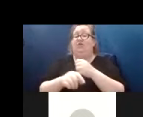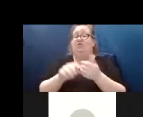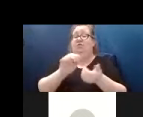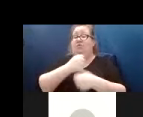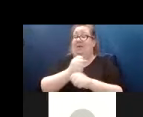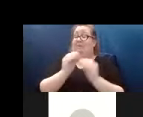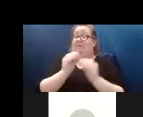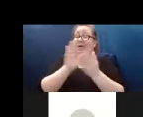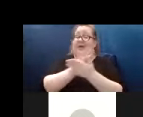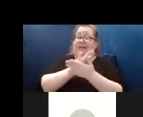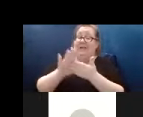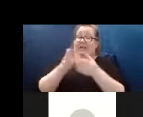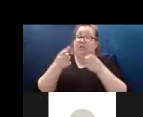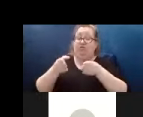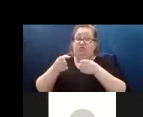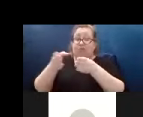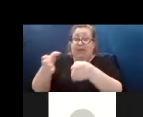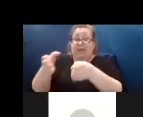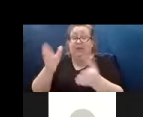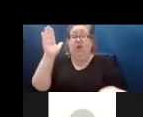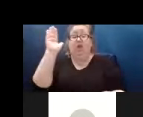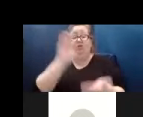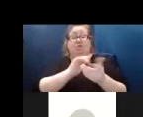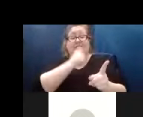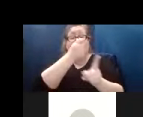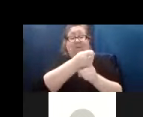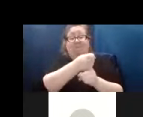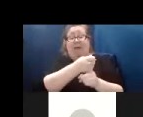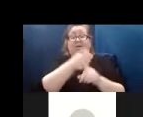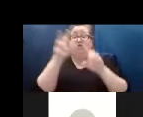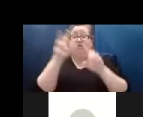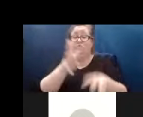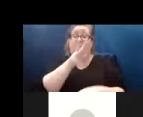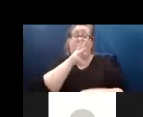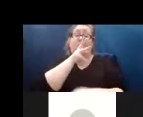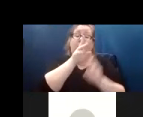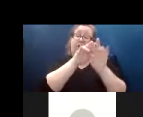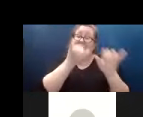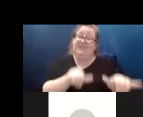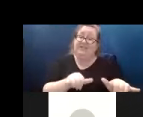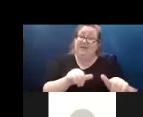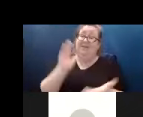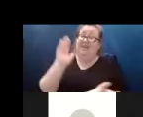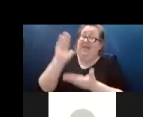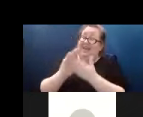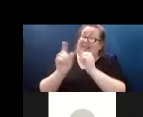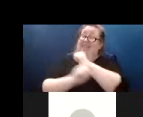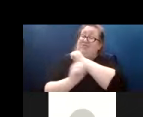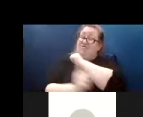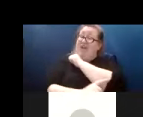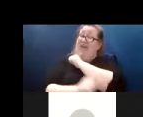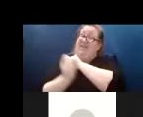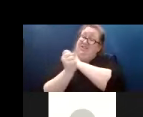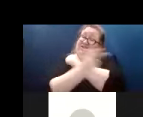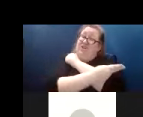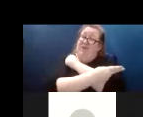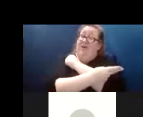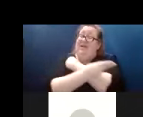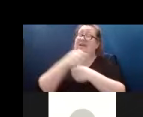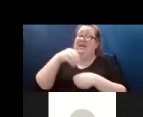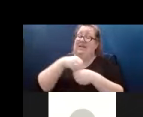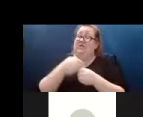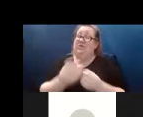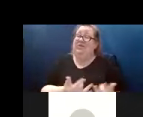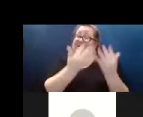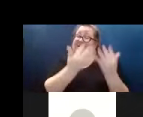impacts to our stormwater systems, and it means less trash going to our garbage incinerator that's here